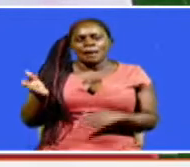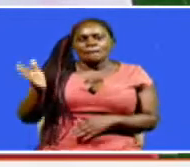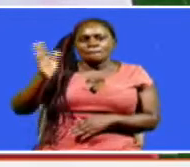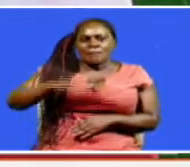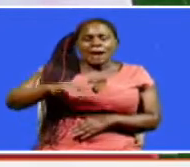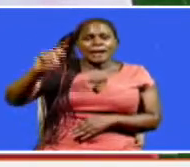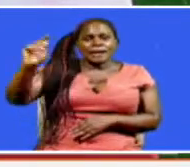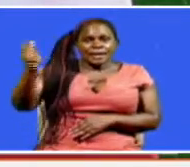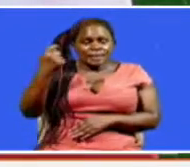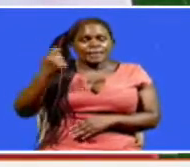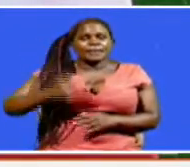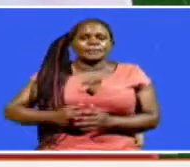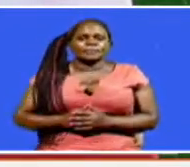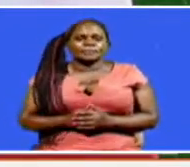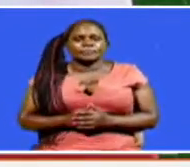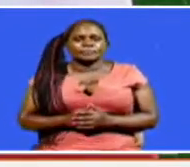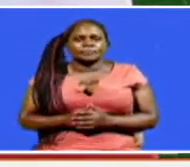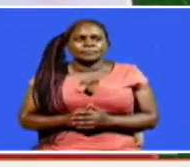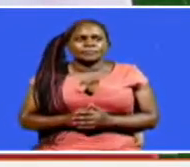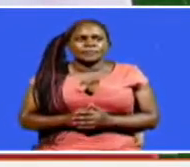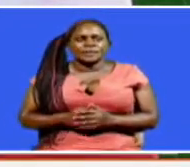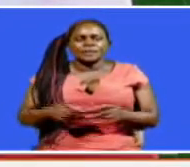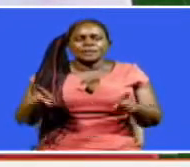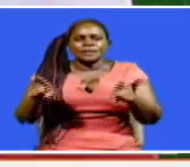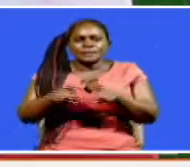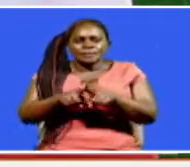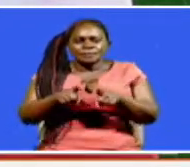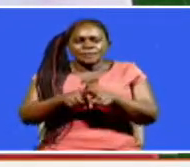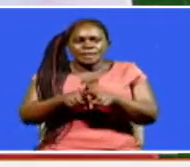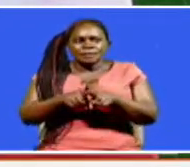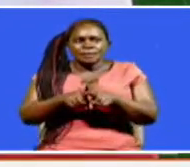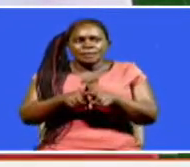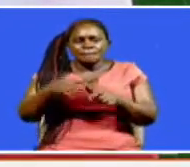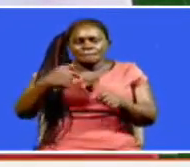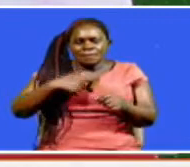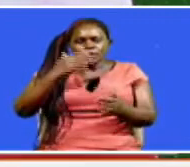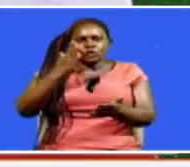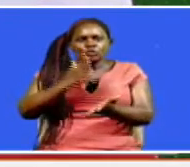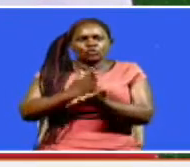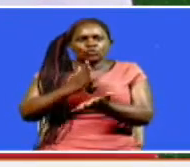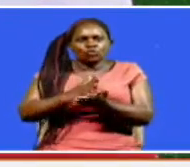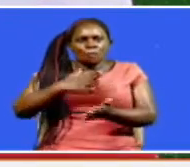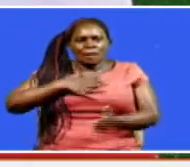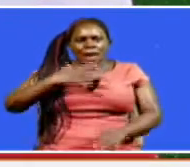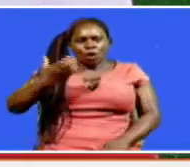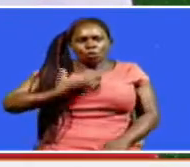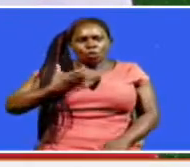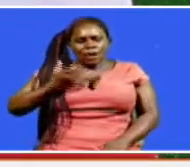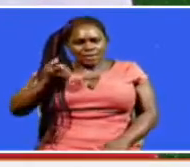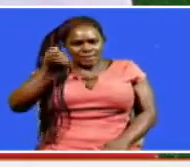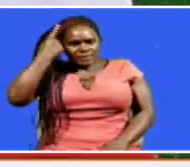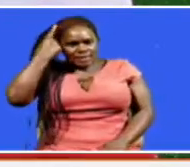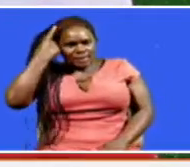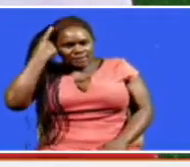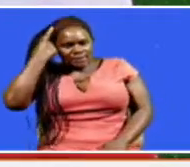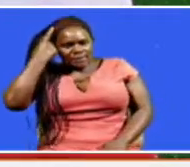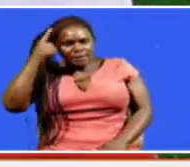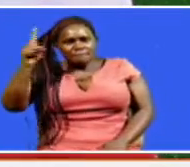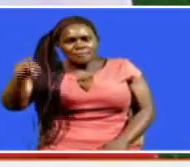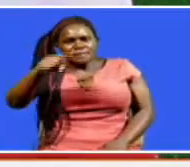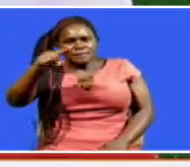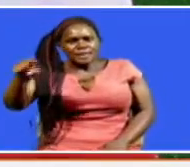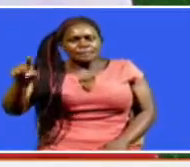to Kenya, it matters greatly to me that I should deepen my own understanding of these